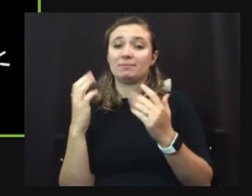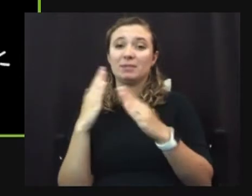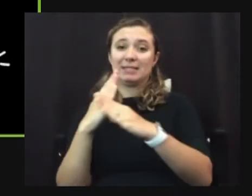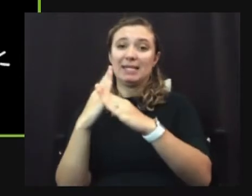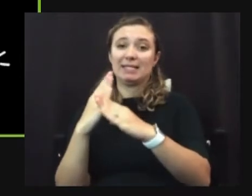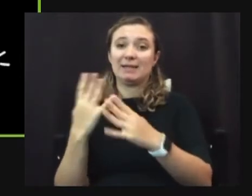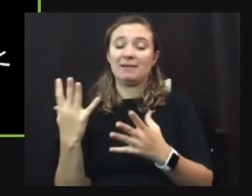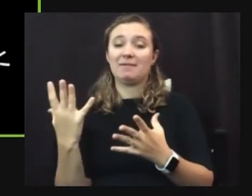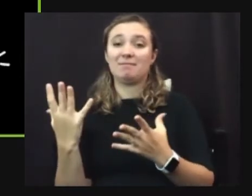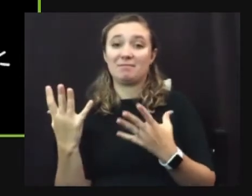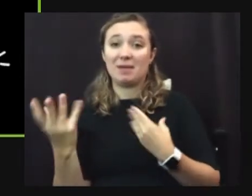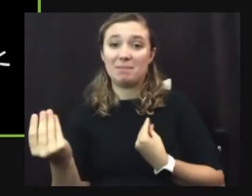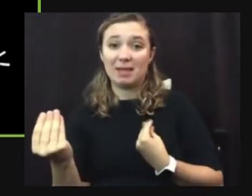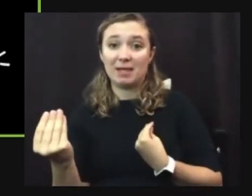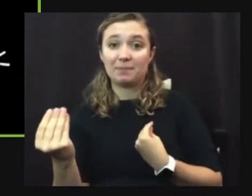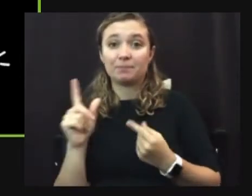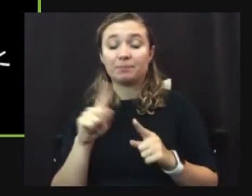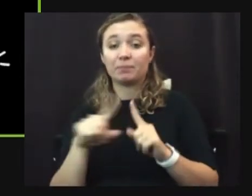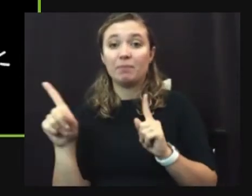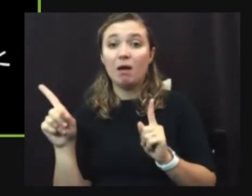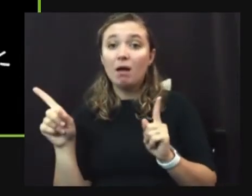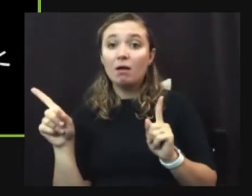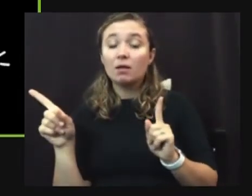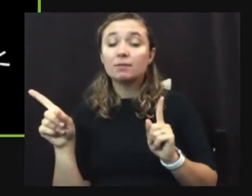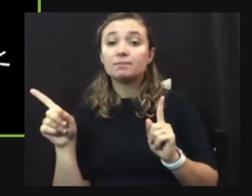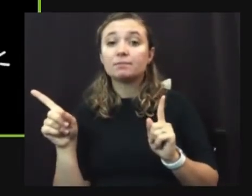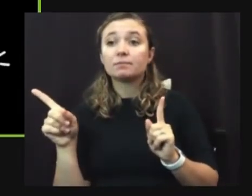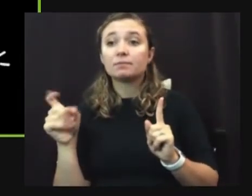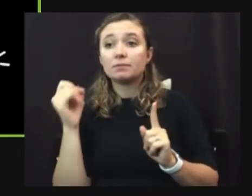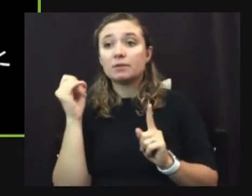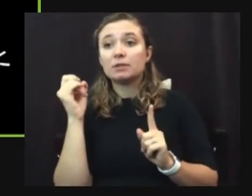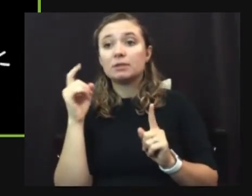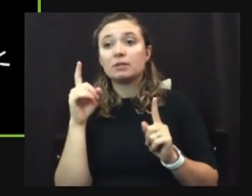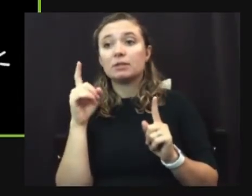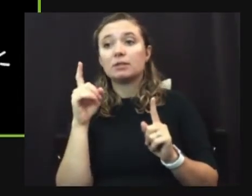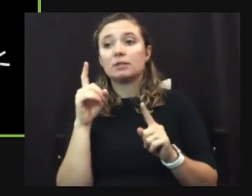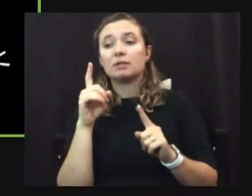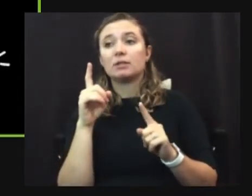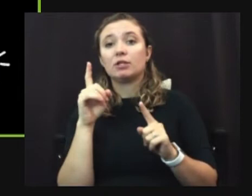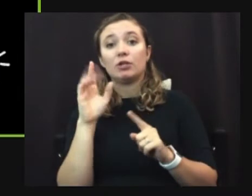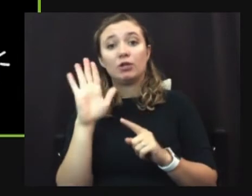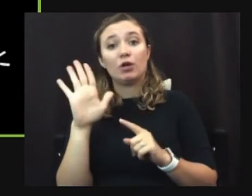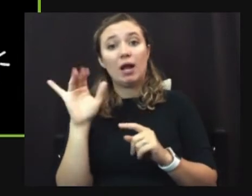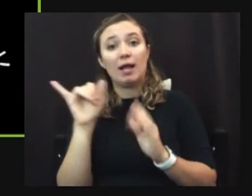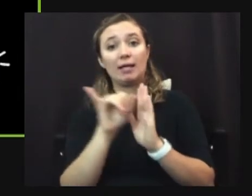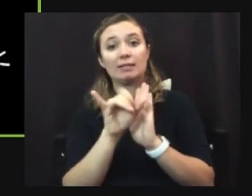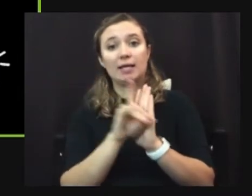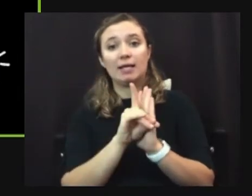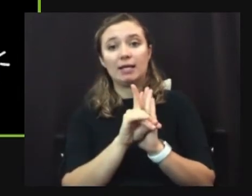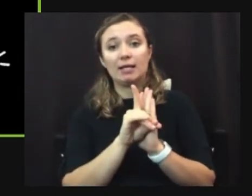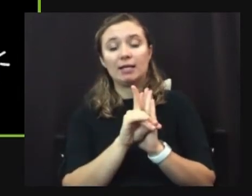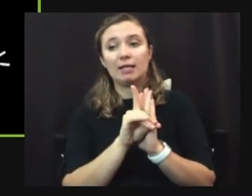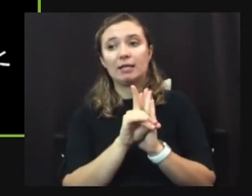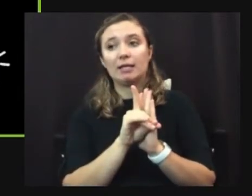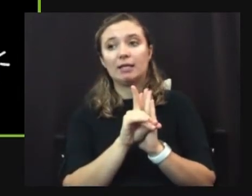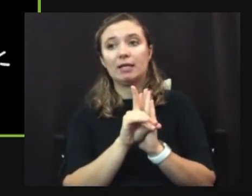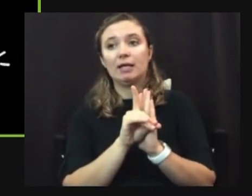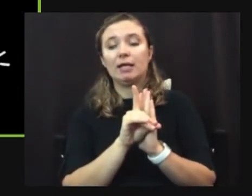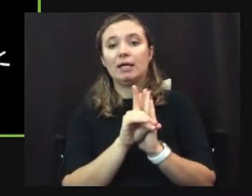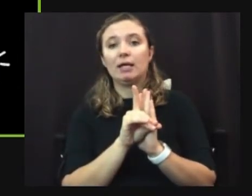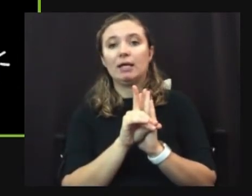But if your identity, the way that you relate to others, is more based on passions